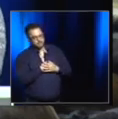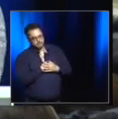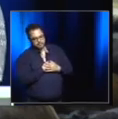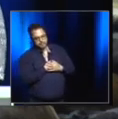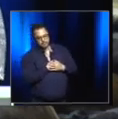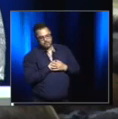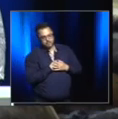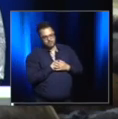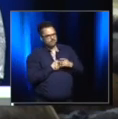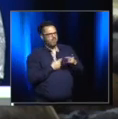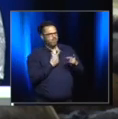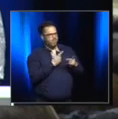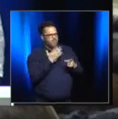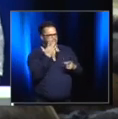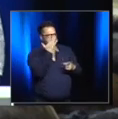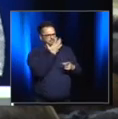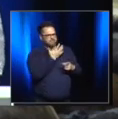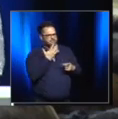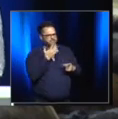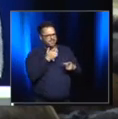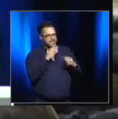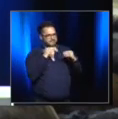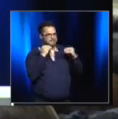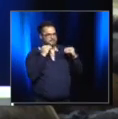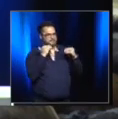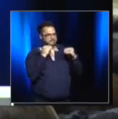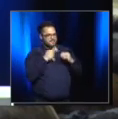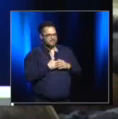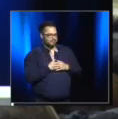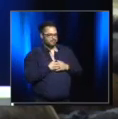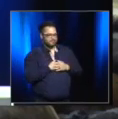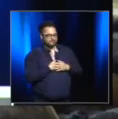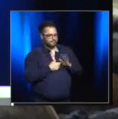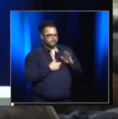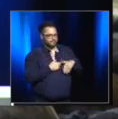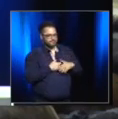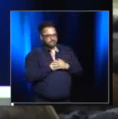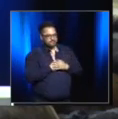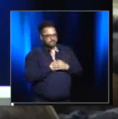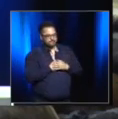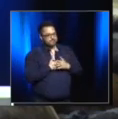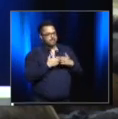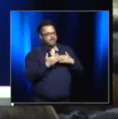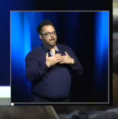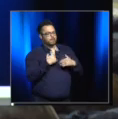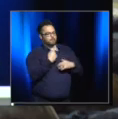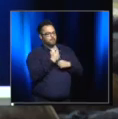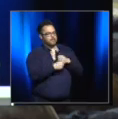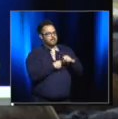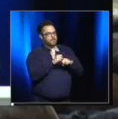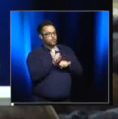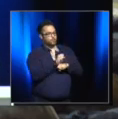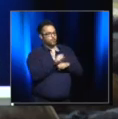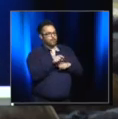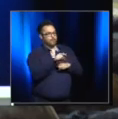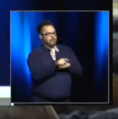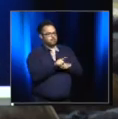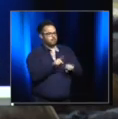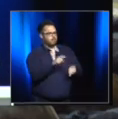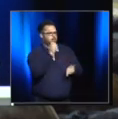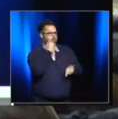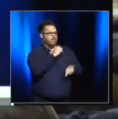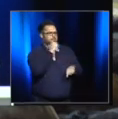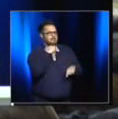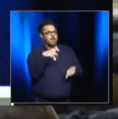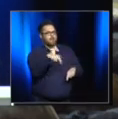look at that face. You've got to love those little guys. So I spent a year there. I went out every day and I walked